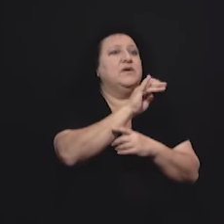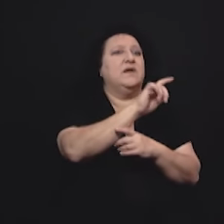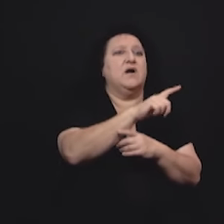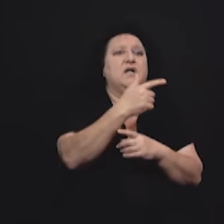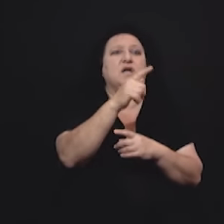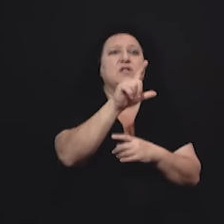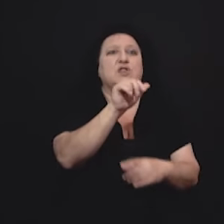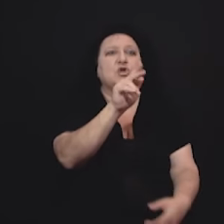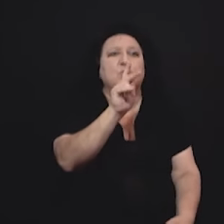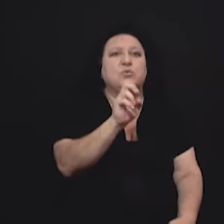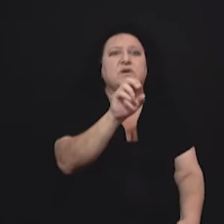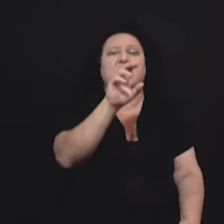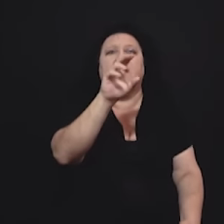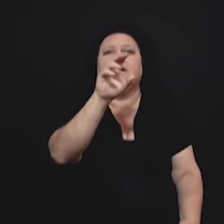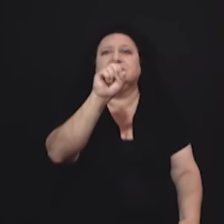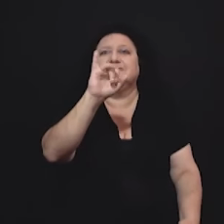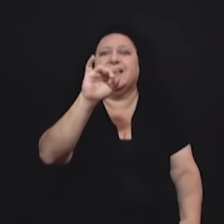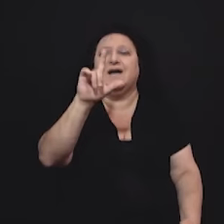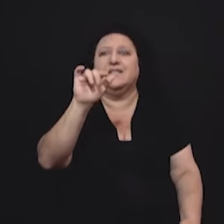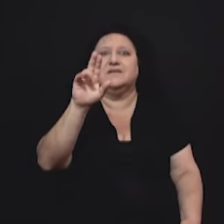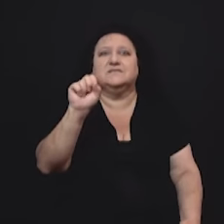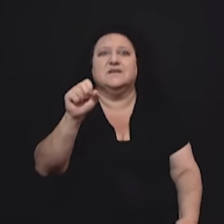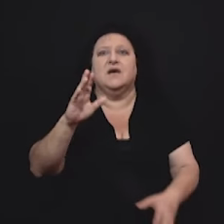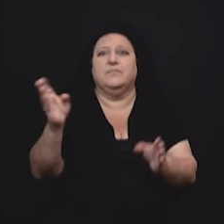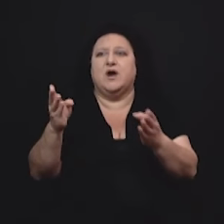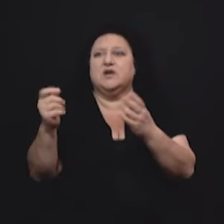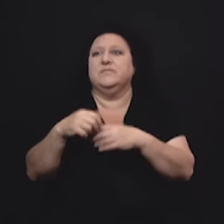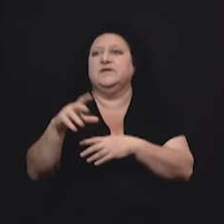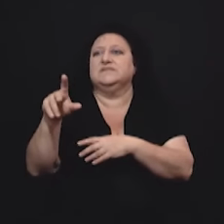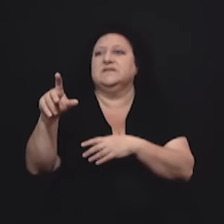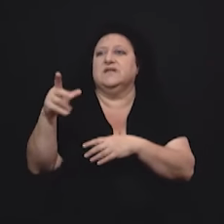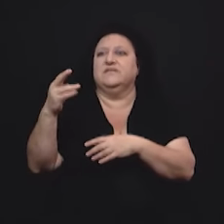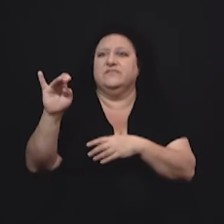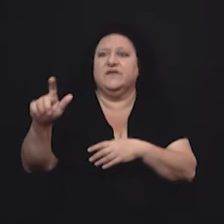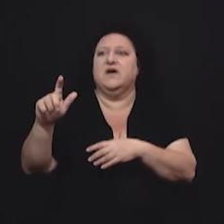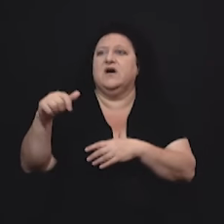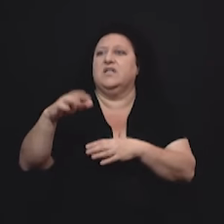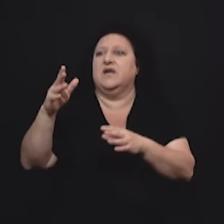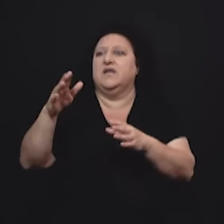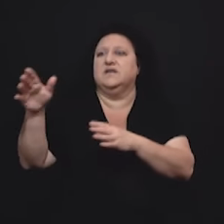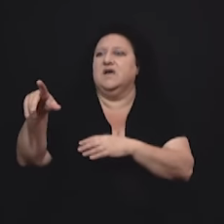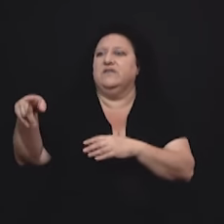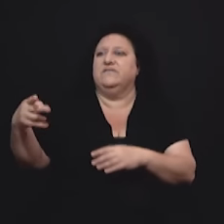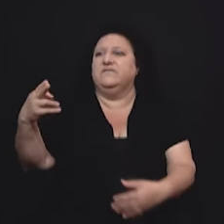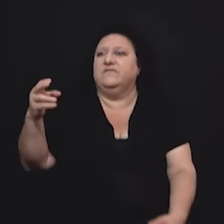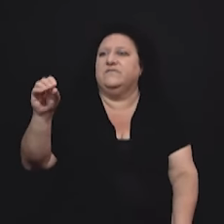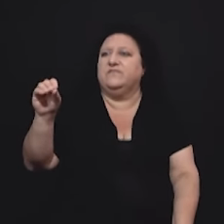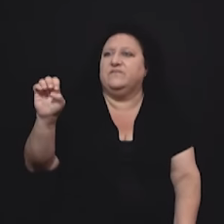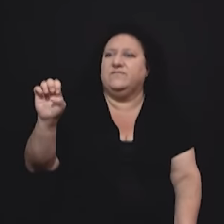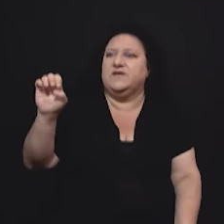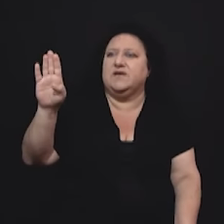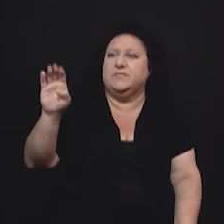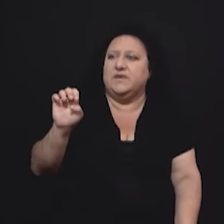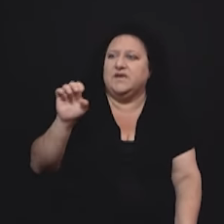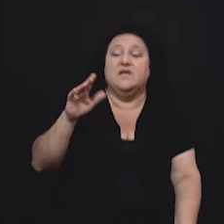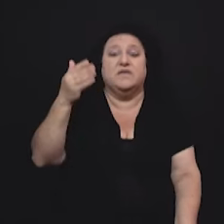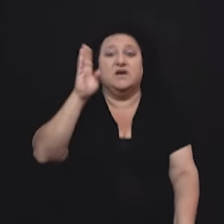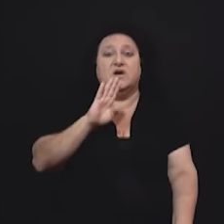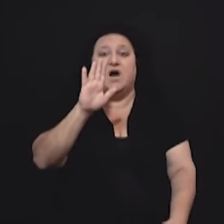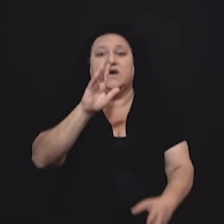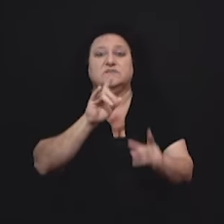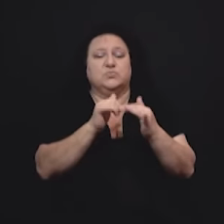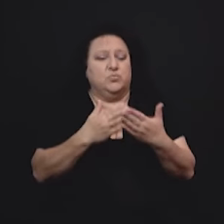and Barnabas and Junia and Philip and Phoebe, it works for us, amen? God's word is still true. His word also